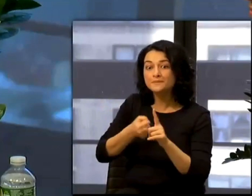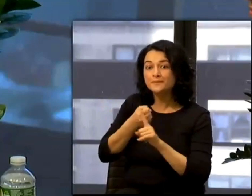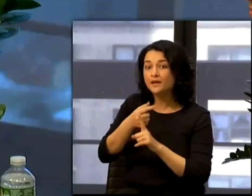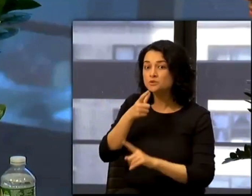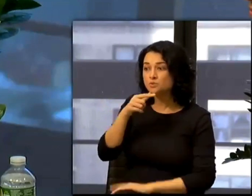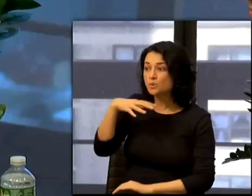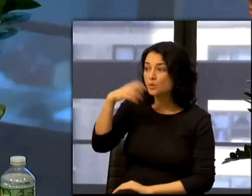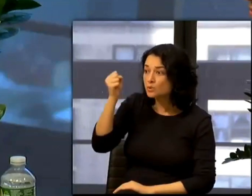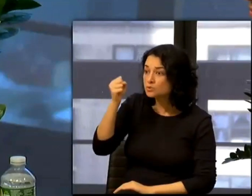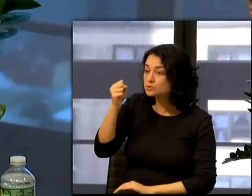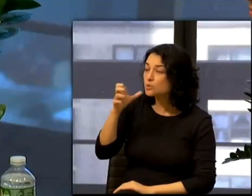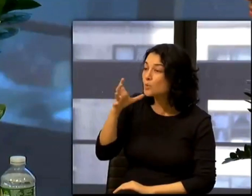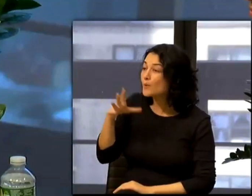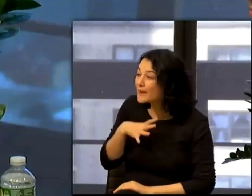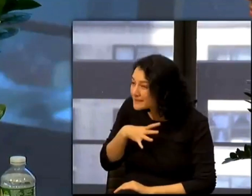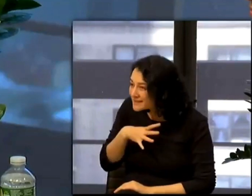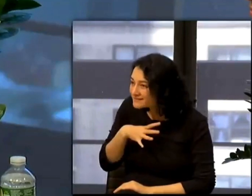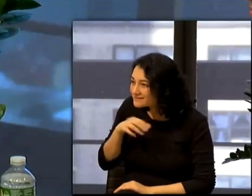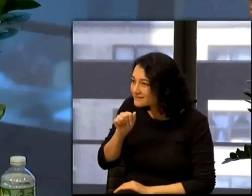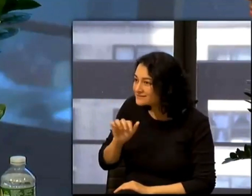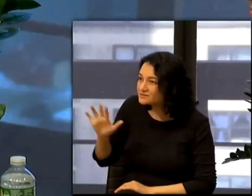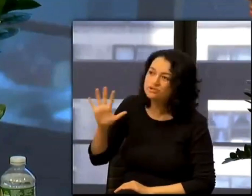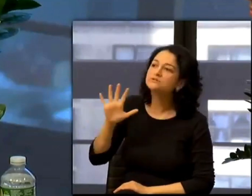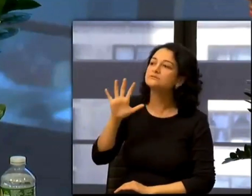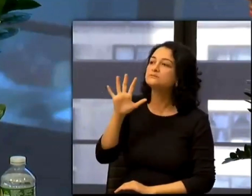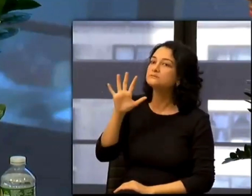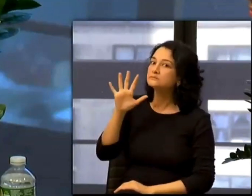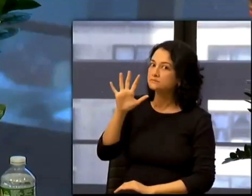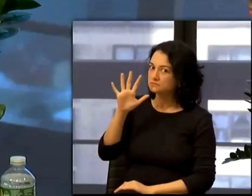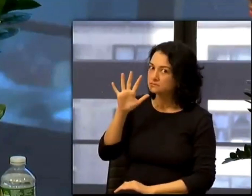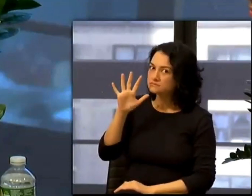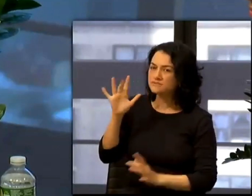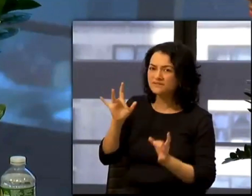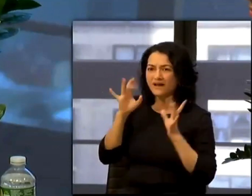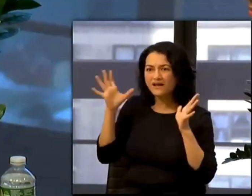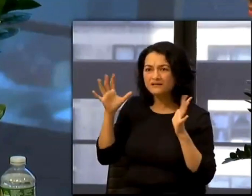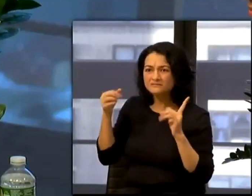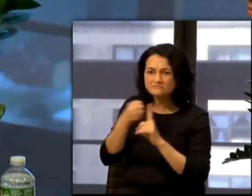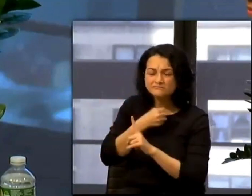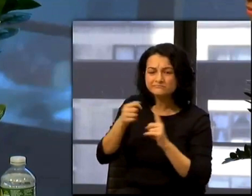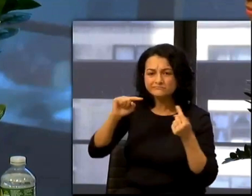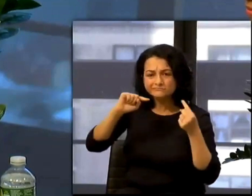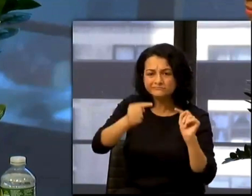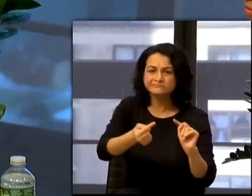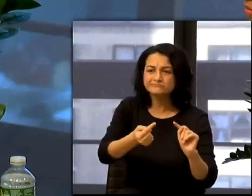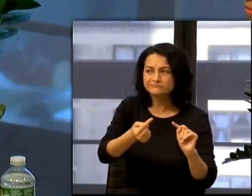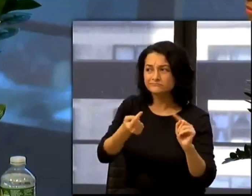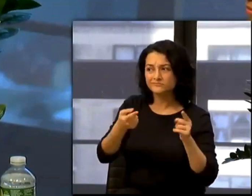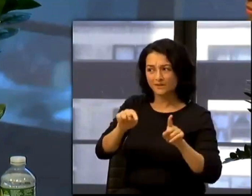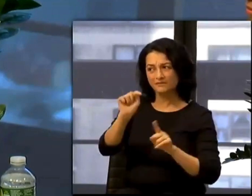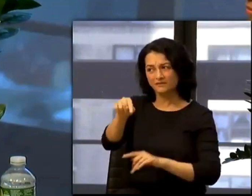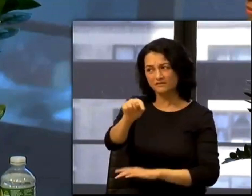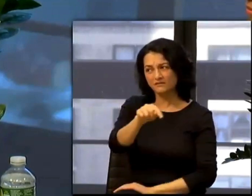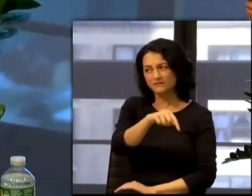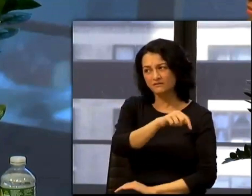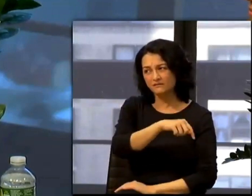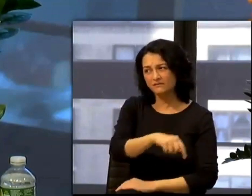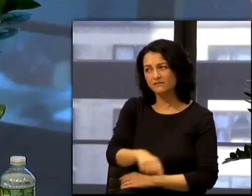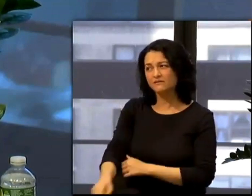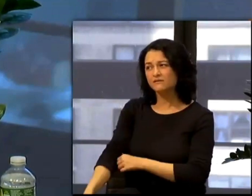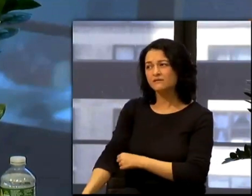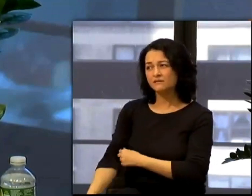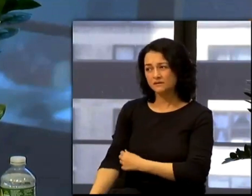to take a moment to remind ourselves of some of the statistics from the first couple of years of the pandemic.